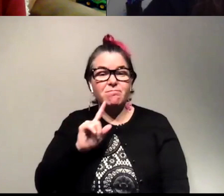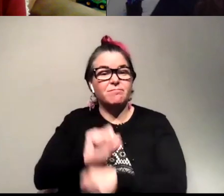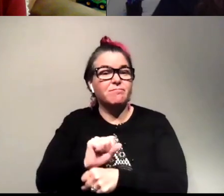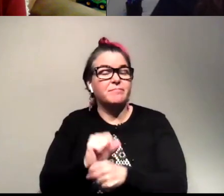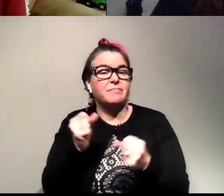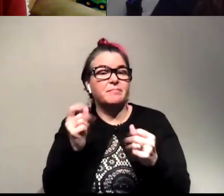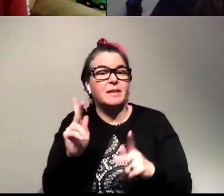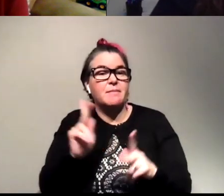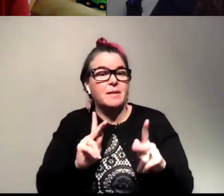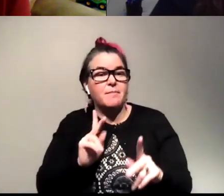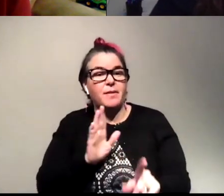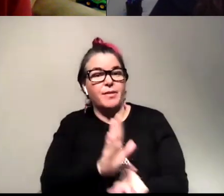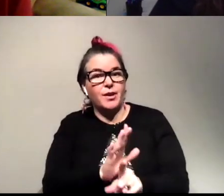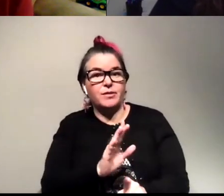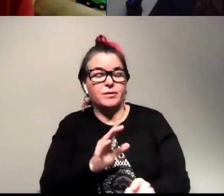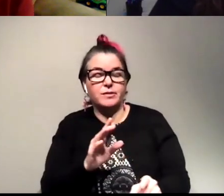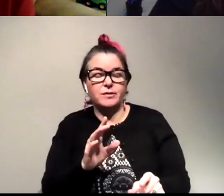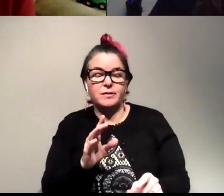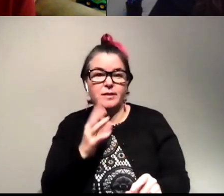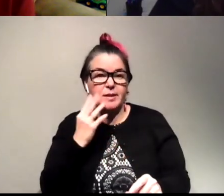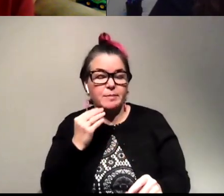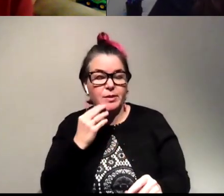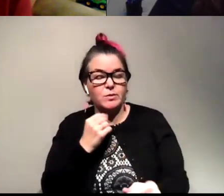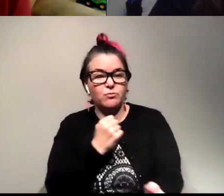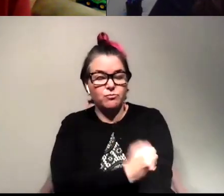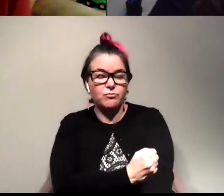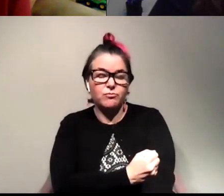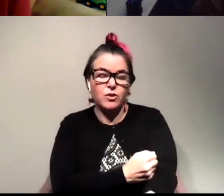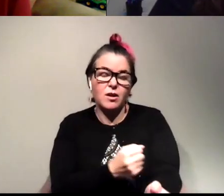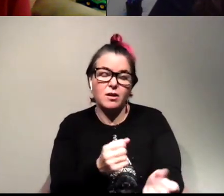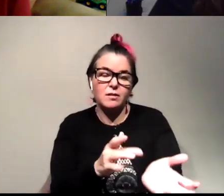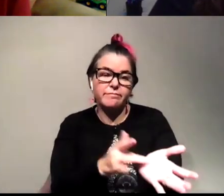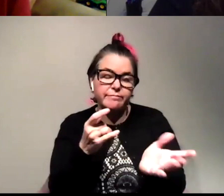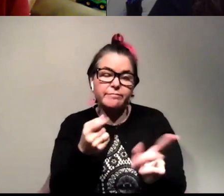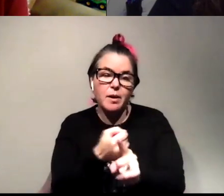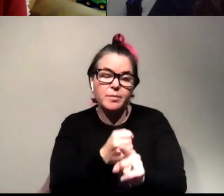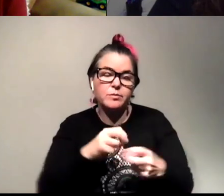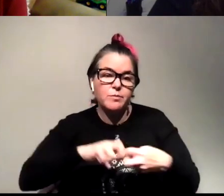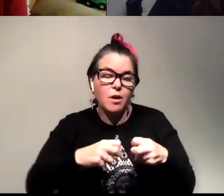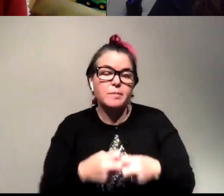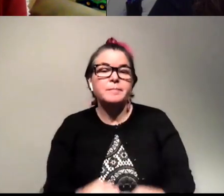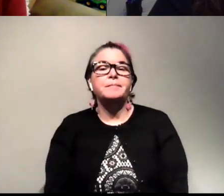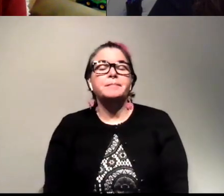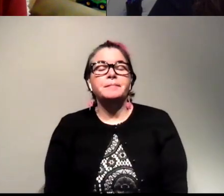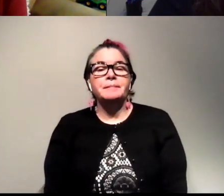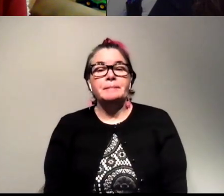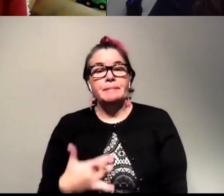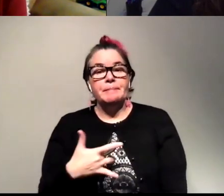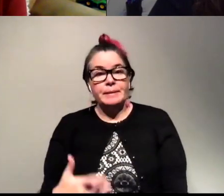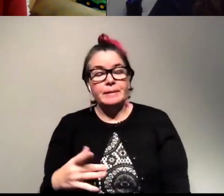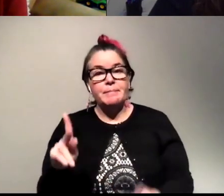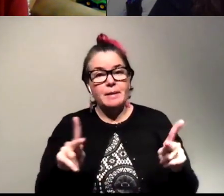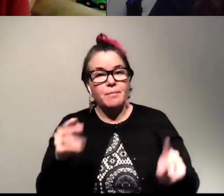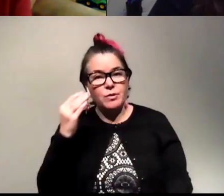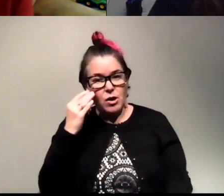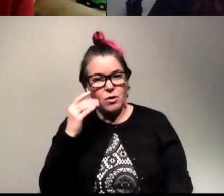people who have drug abuse problems, because for the most part, people know when they